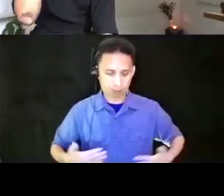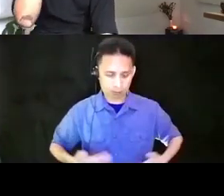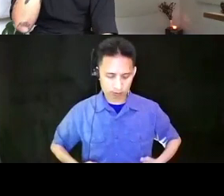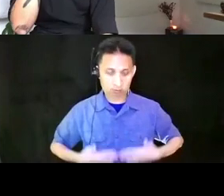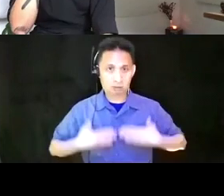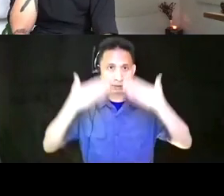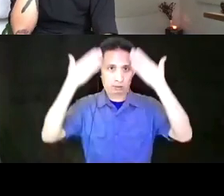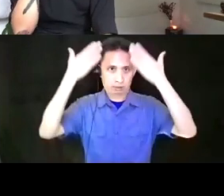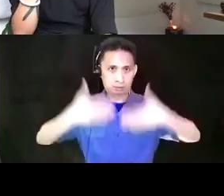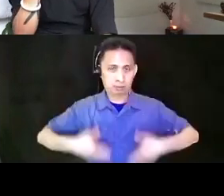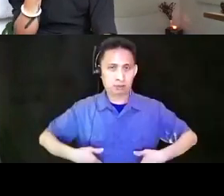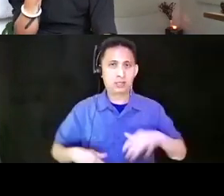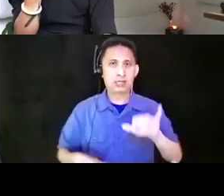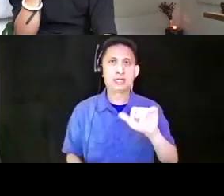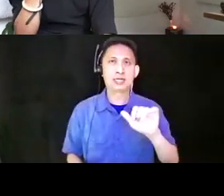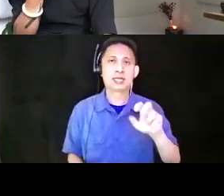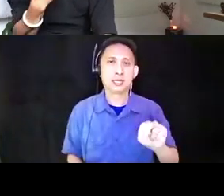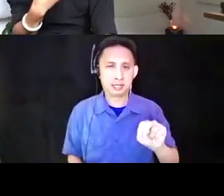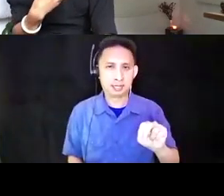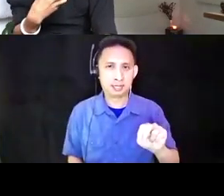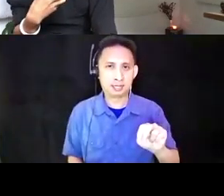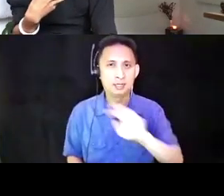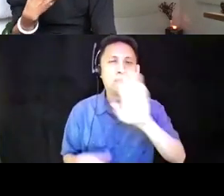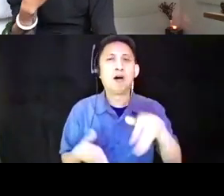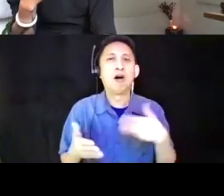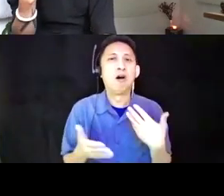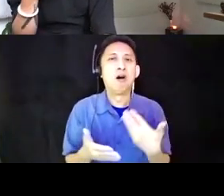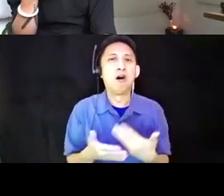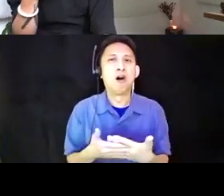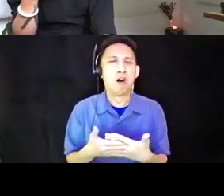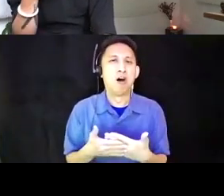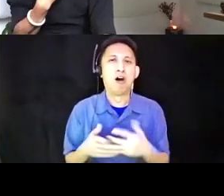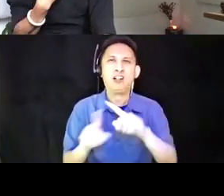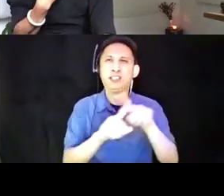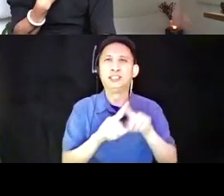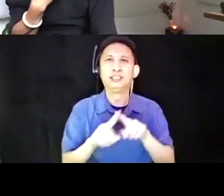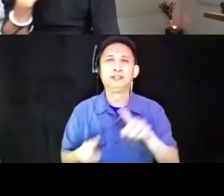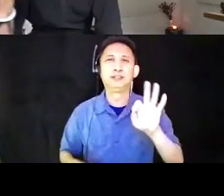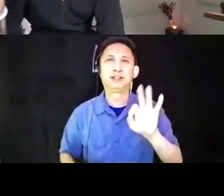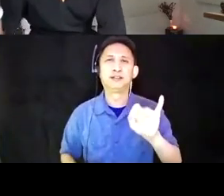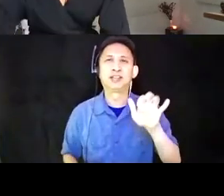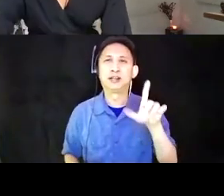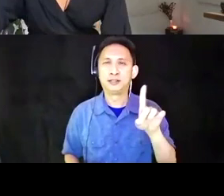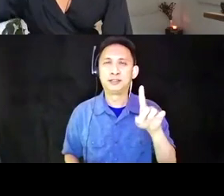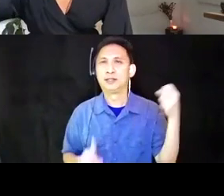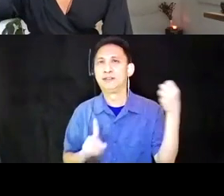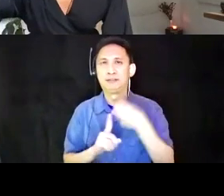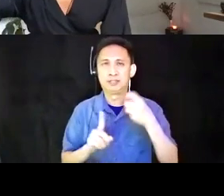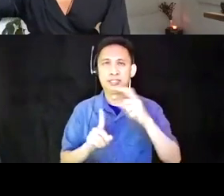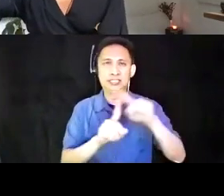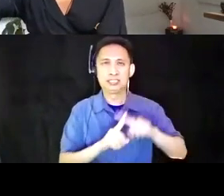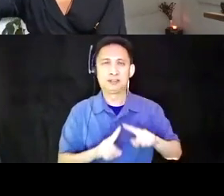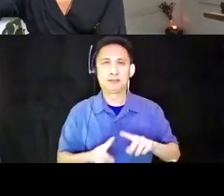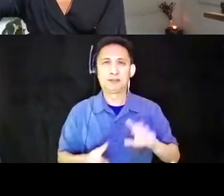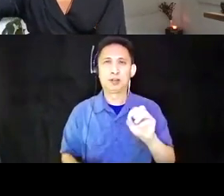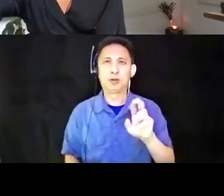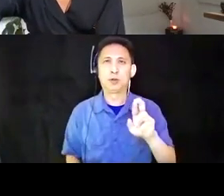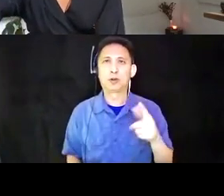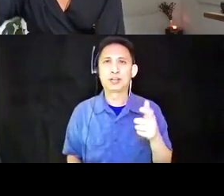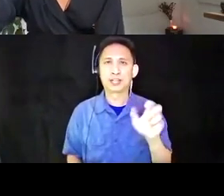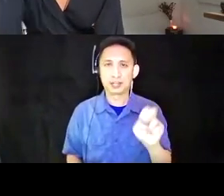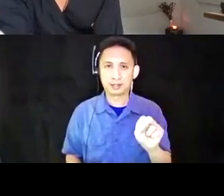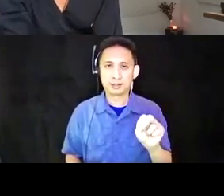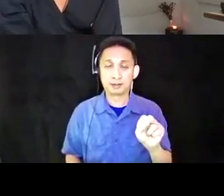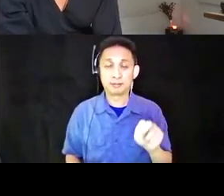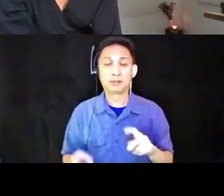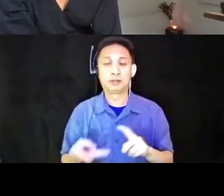are our dantians, our elixir fields, and our vital organs. And then you see the yang meridians running along